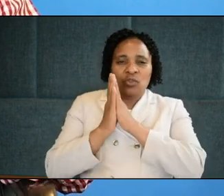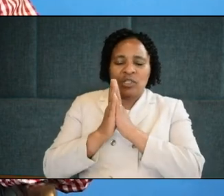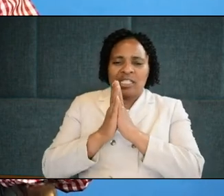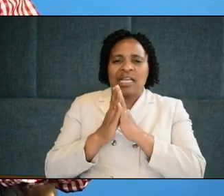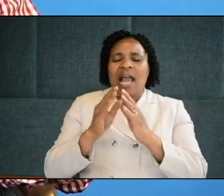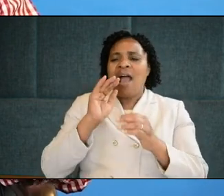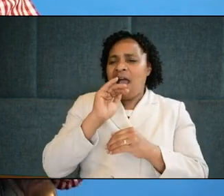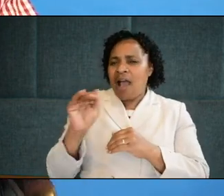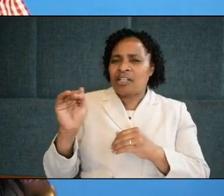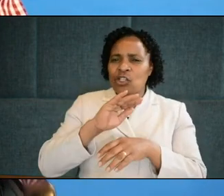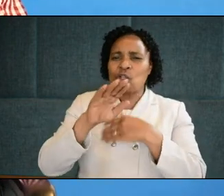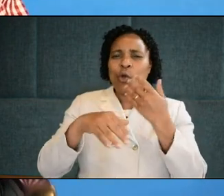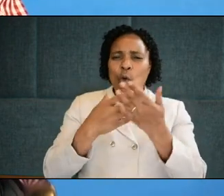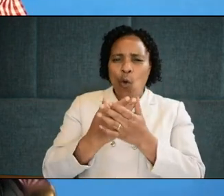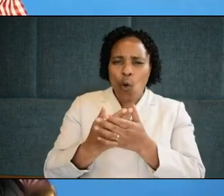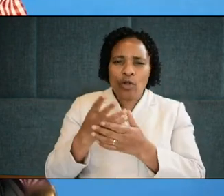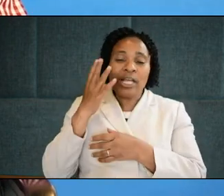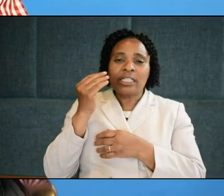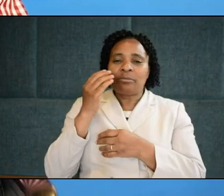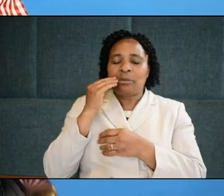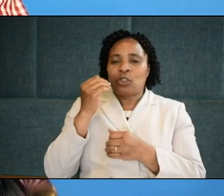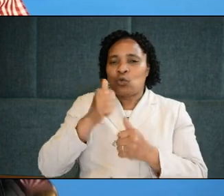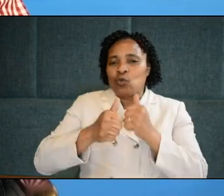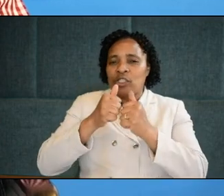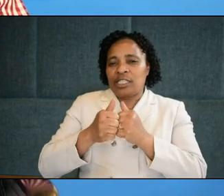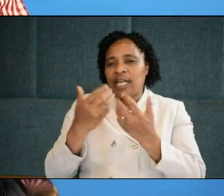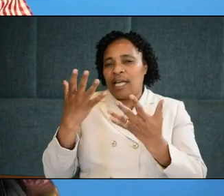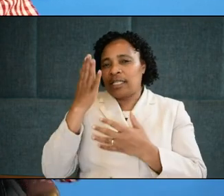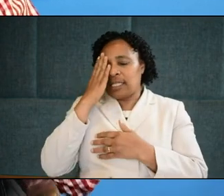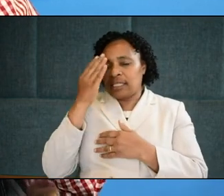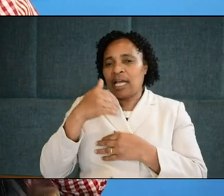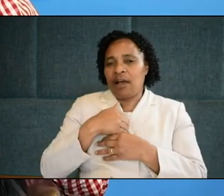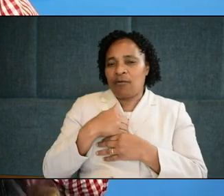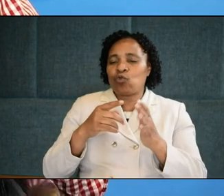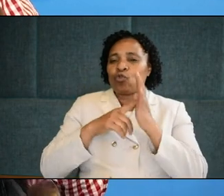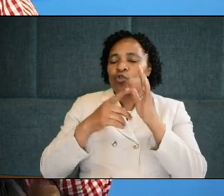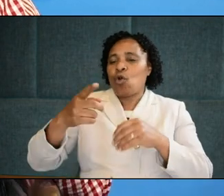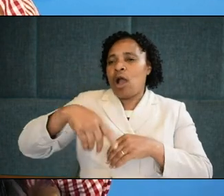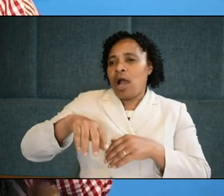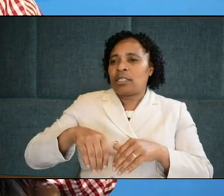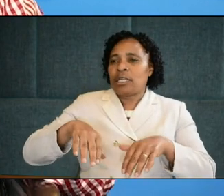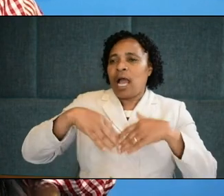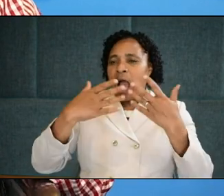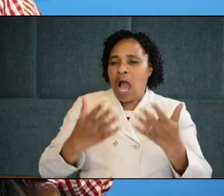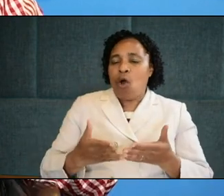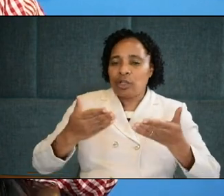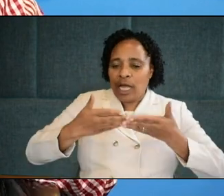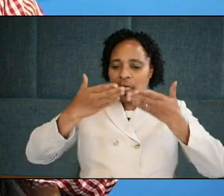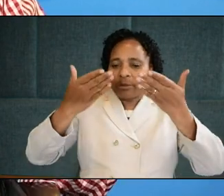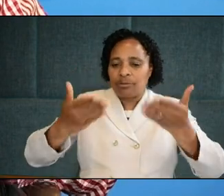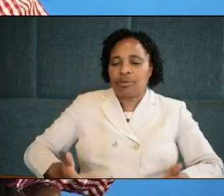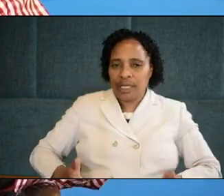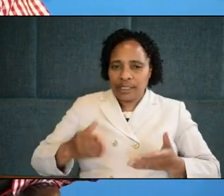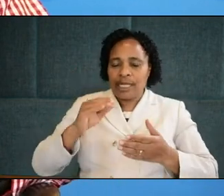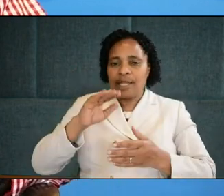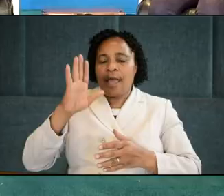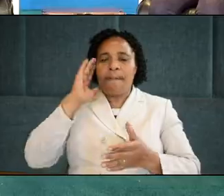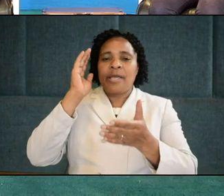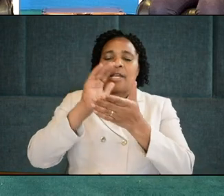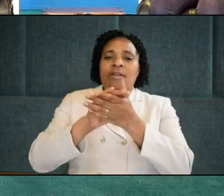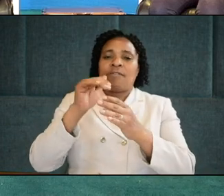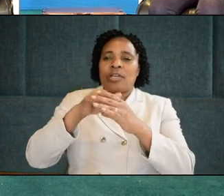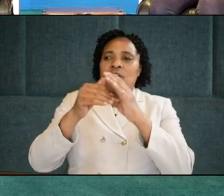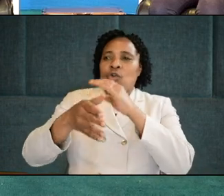narrate the whole account and the experience that the Israelites had to show us how they expressed their belief in God to